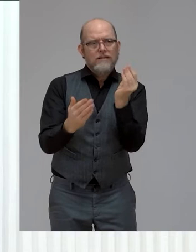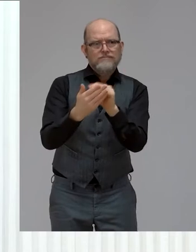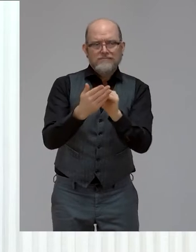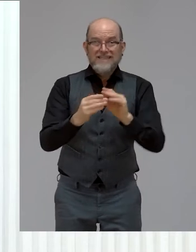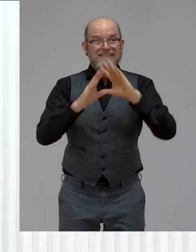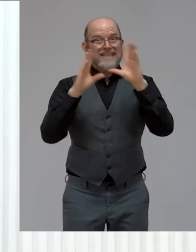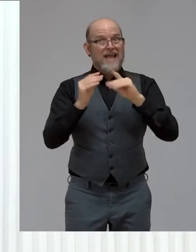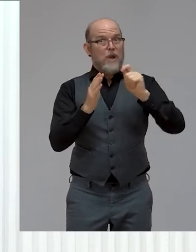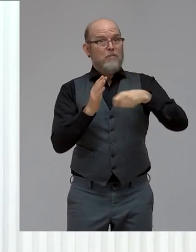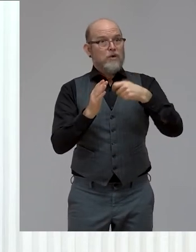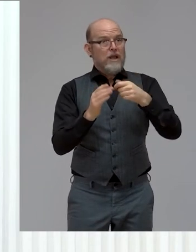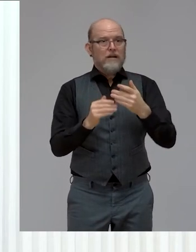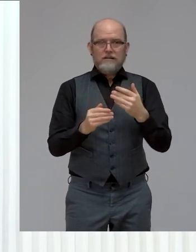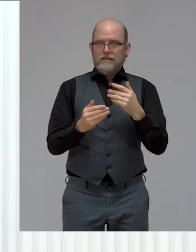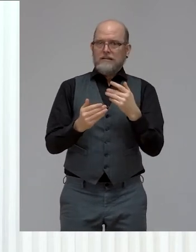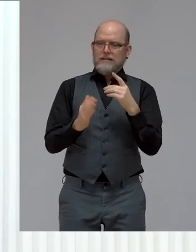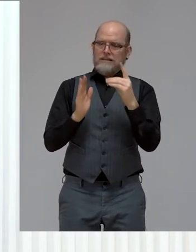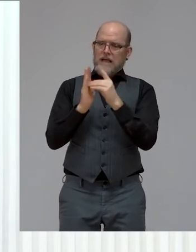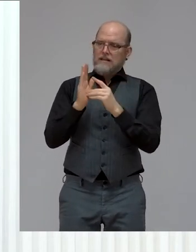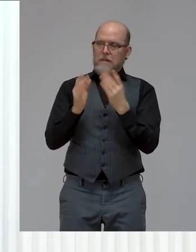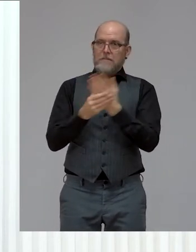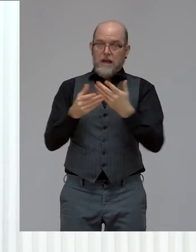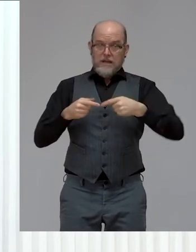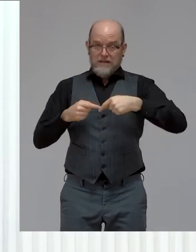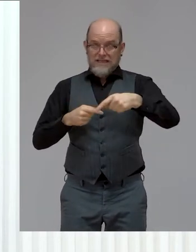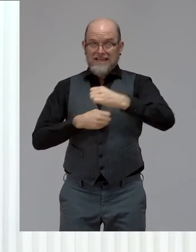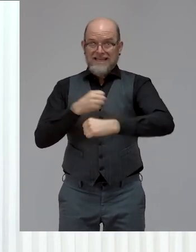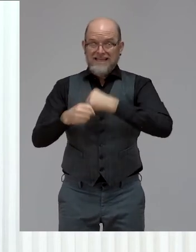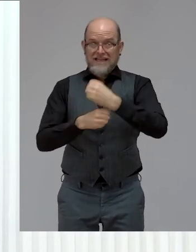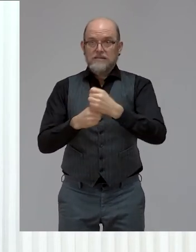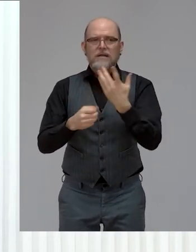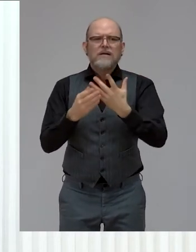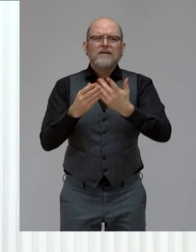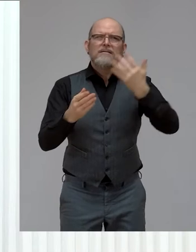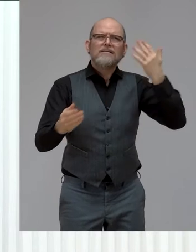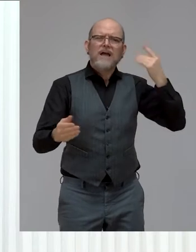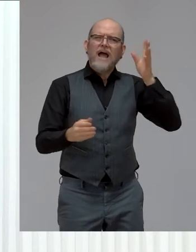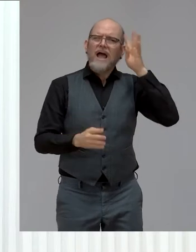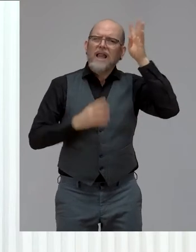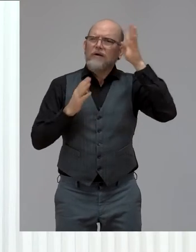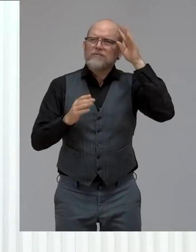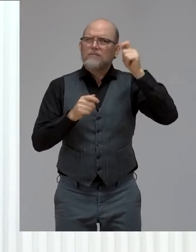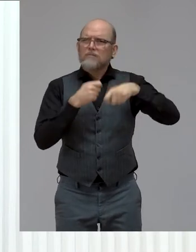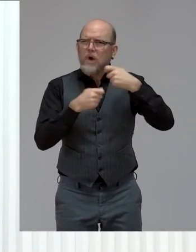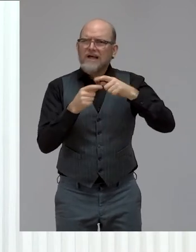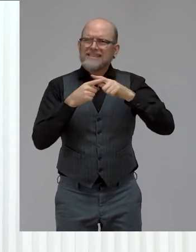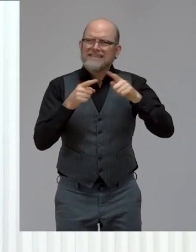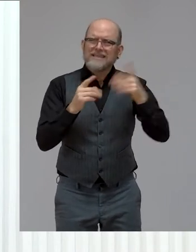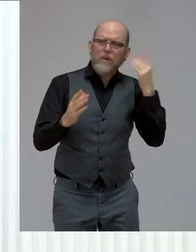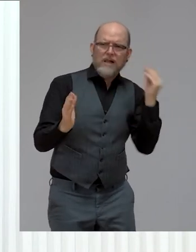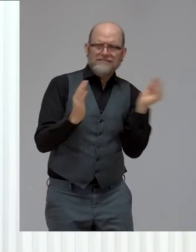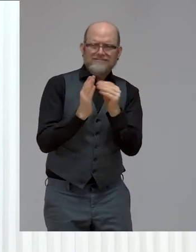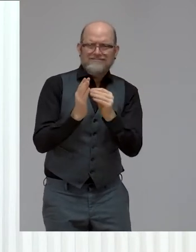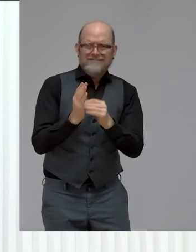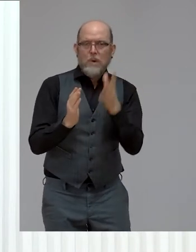database of all innovations for full access to all of you, with not only written content,